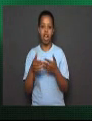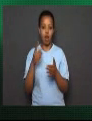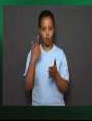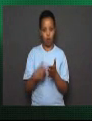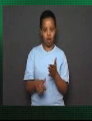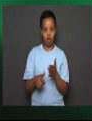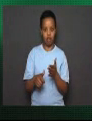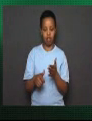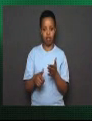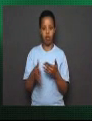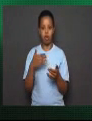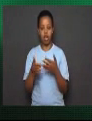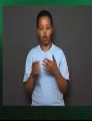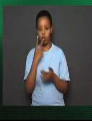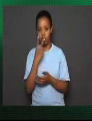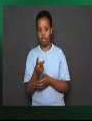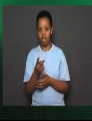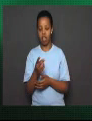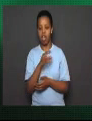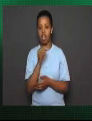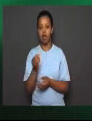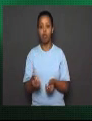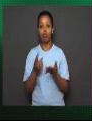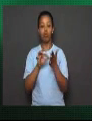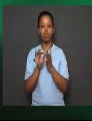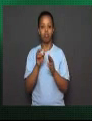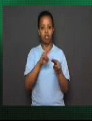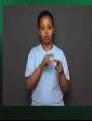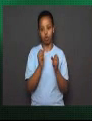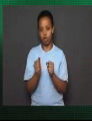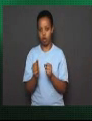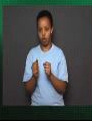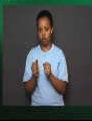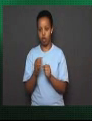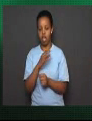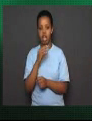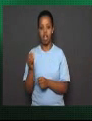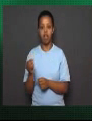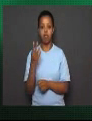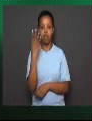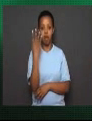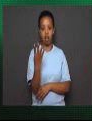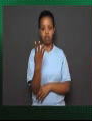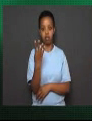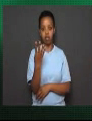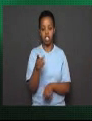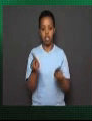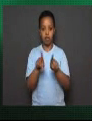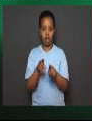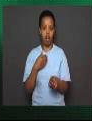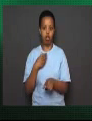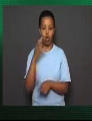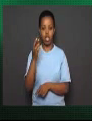easily bred and kept in large numbers. They have 4 pairs